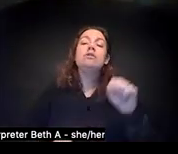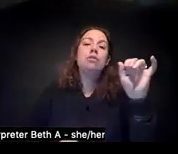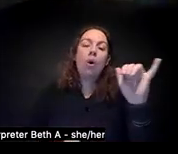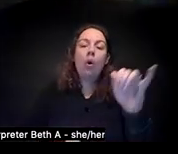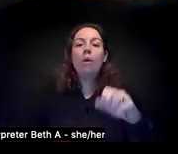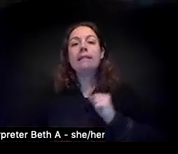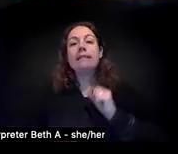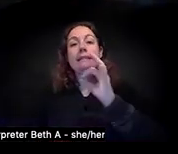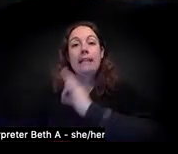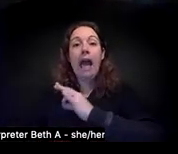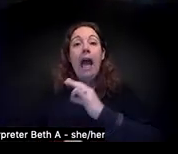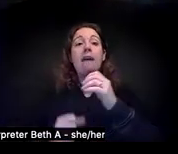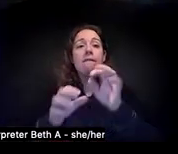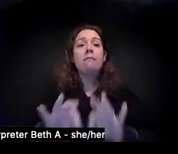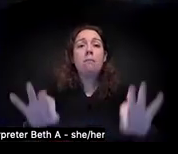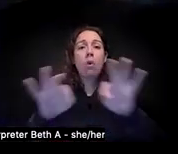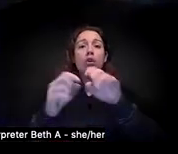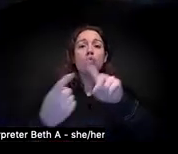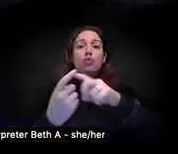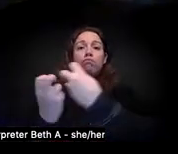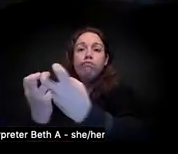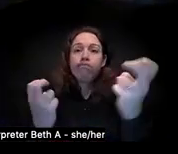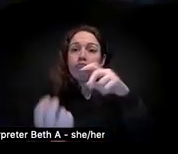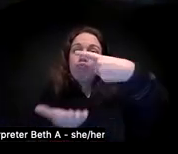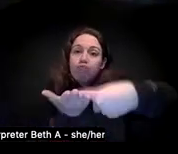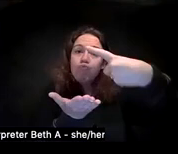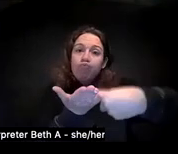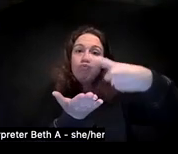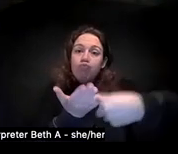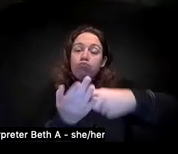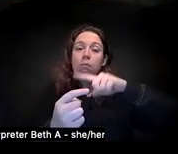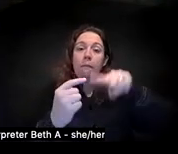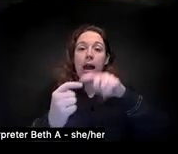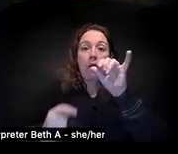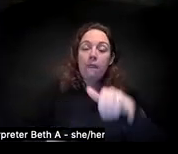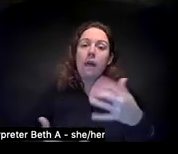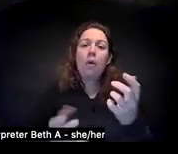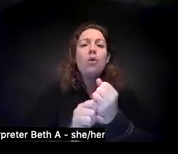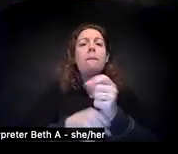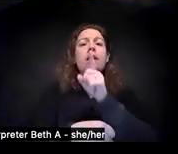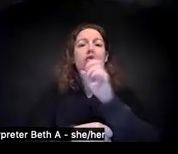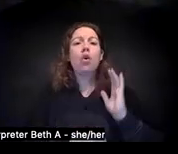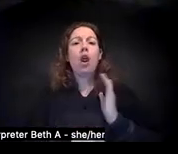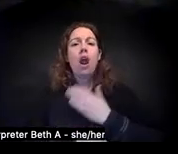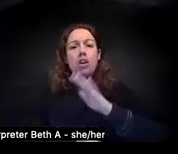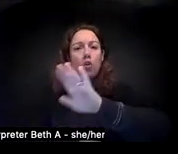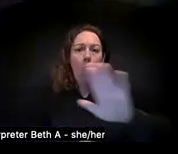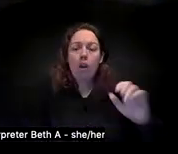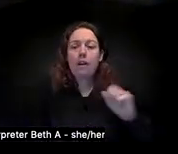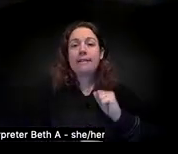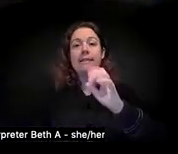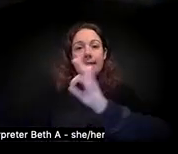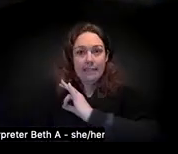to talk to them. We want to make sure that they understand the organization's